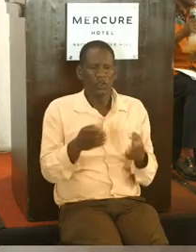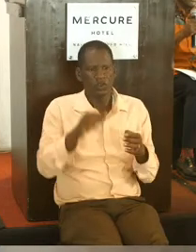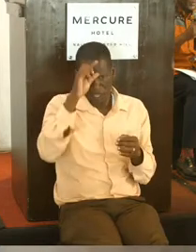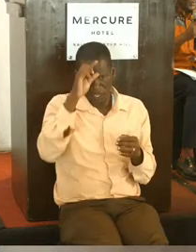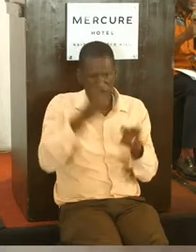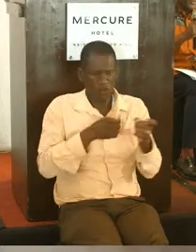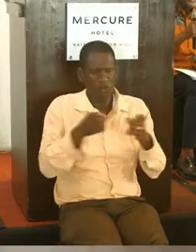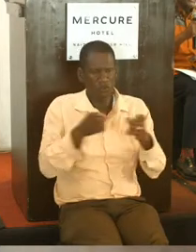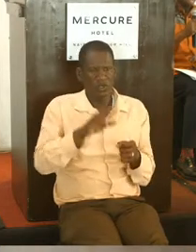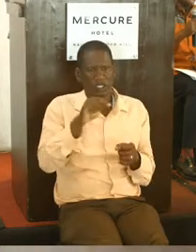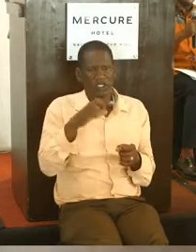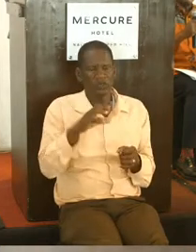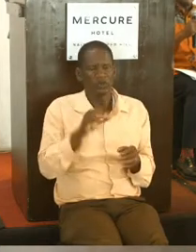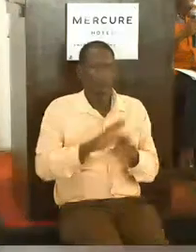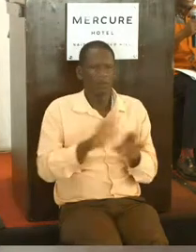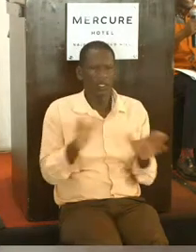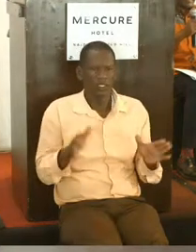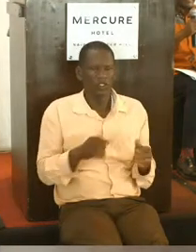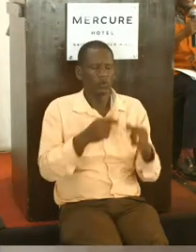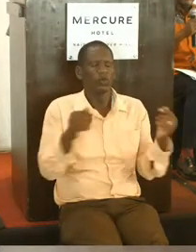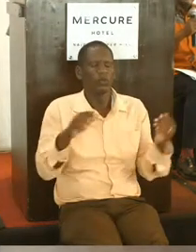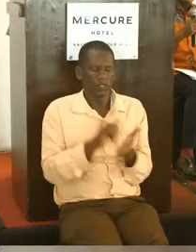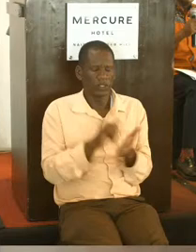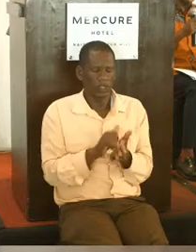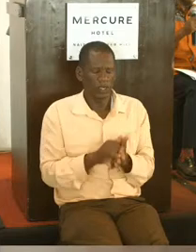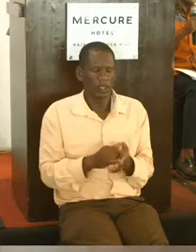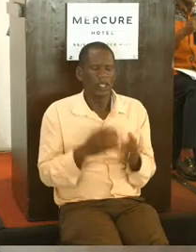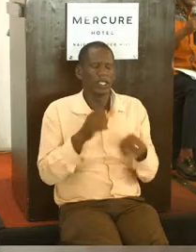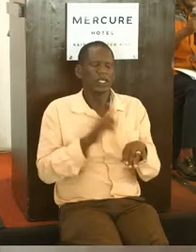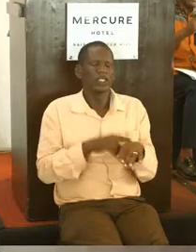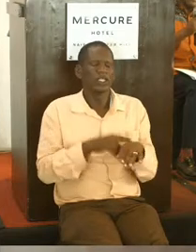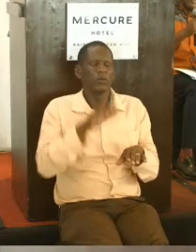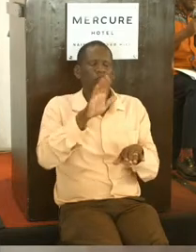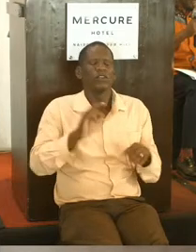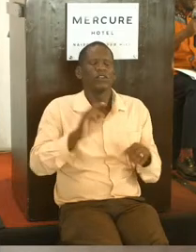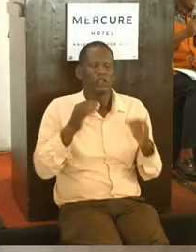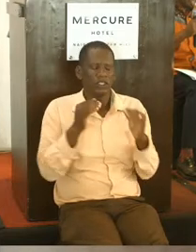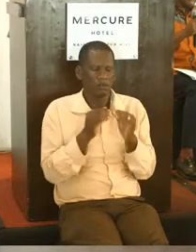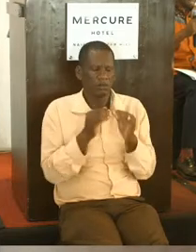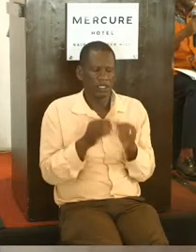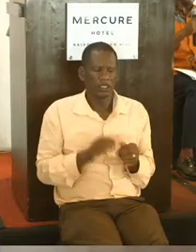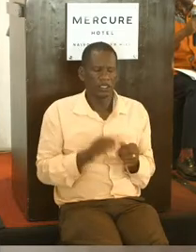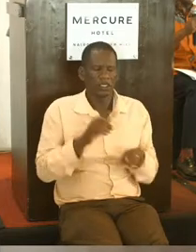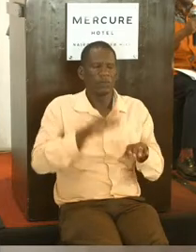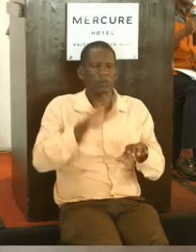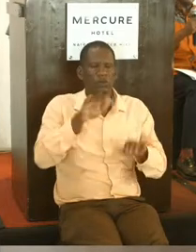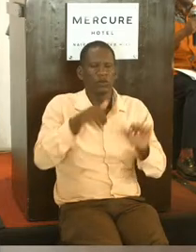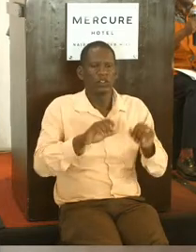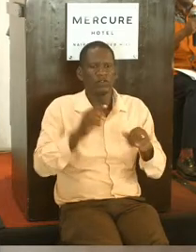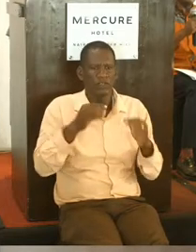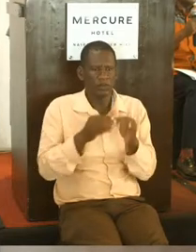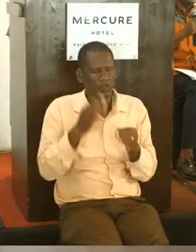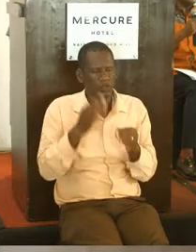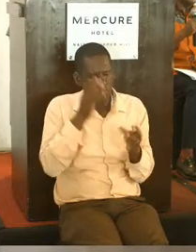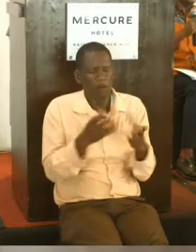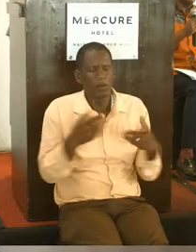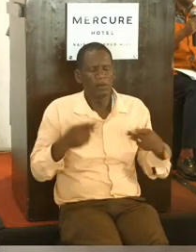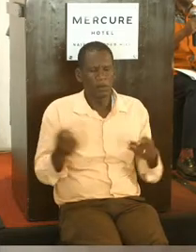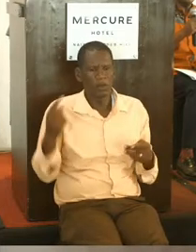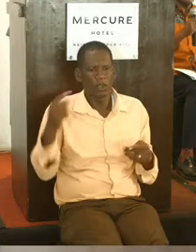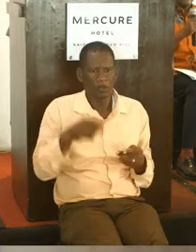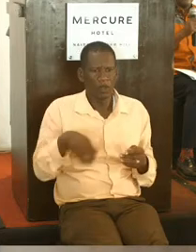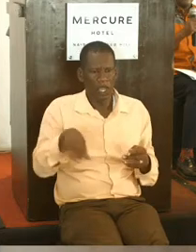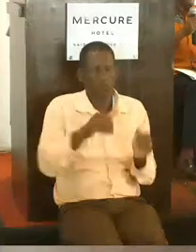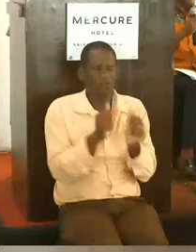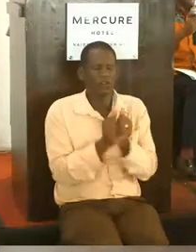controlled ngos so we were opposed to that when we call the fast meeting do you know how many people have turned up were